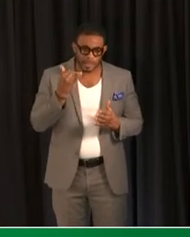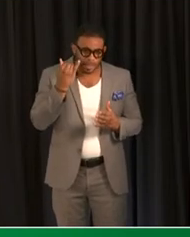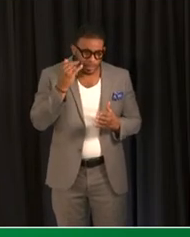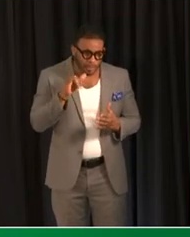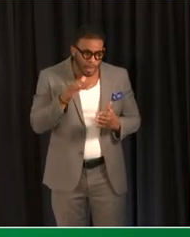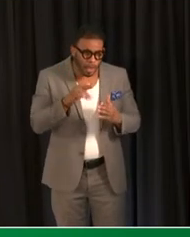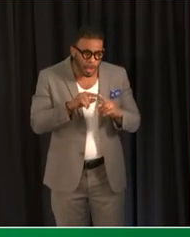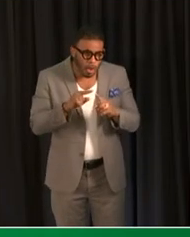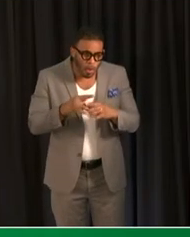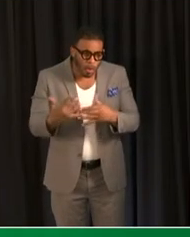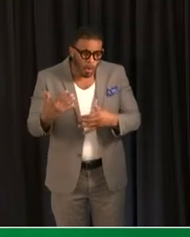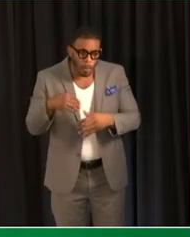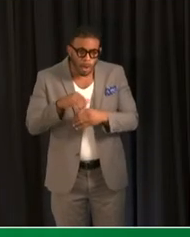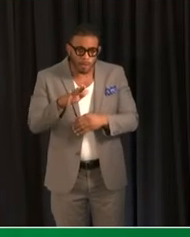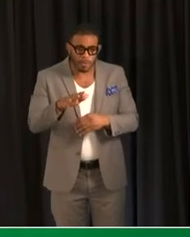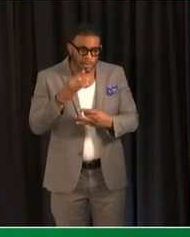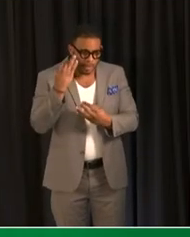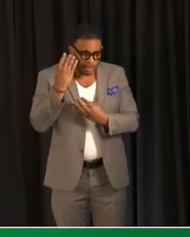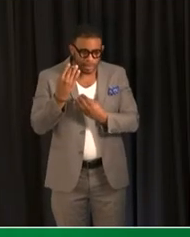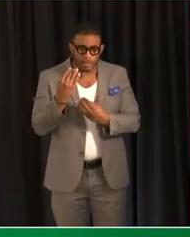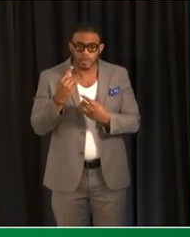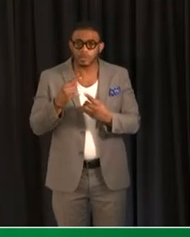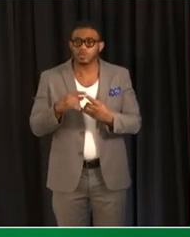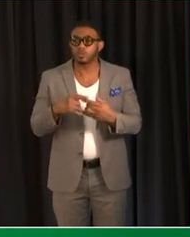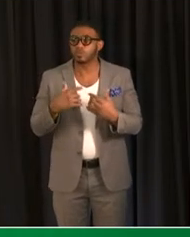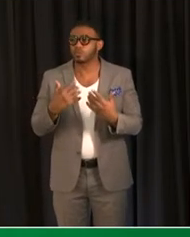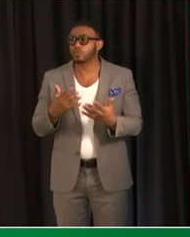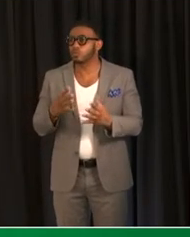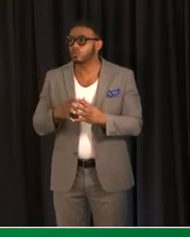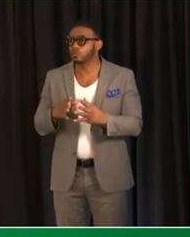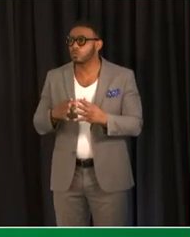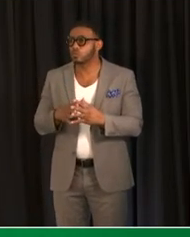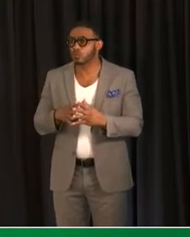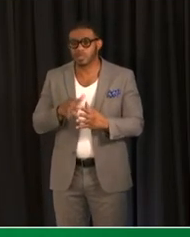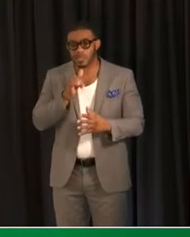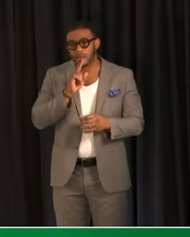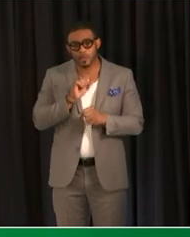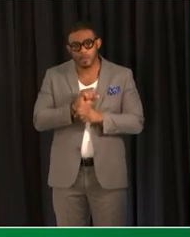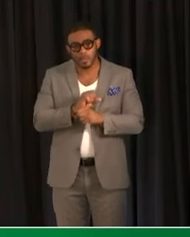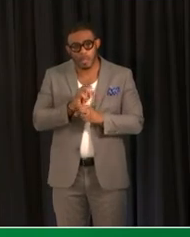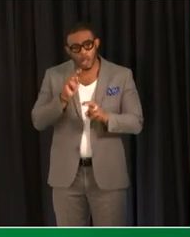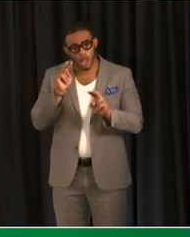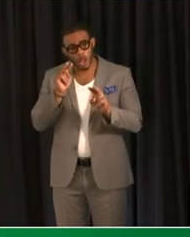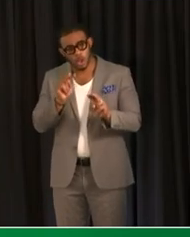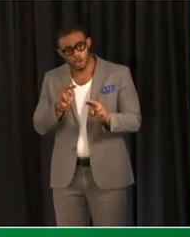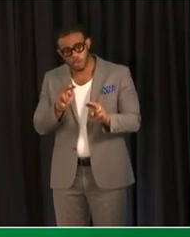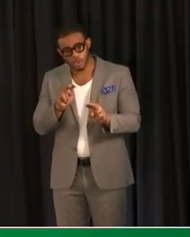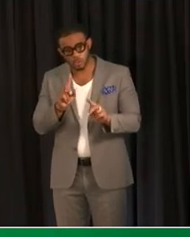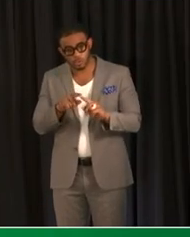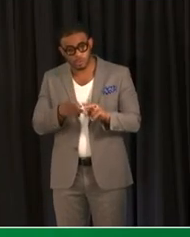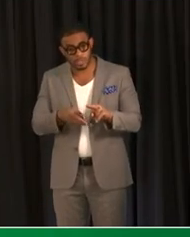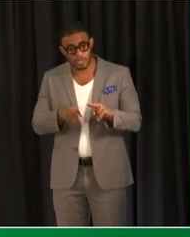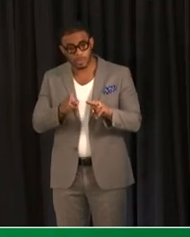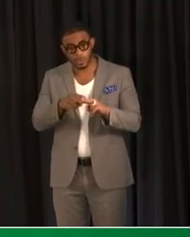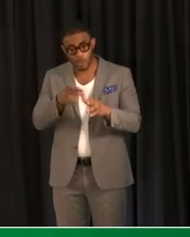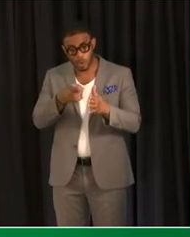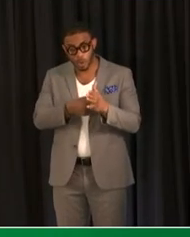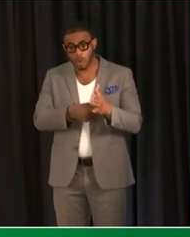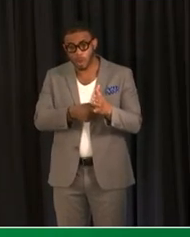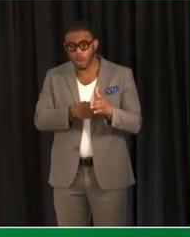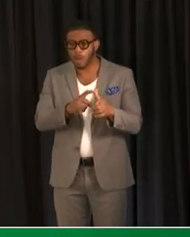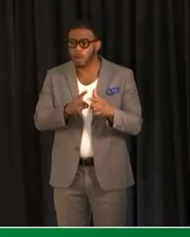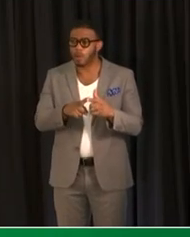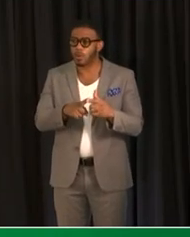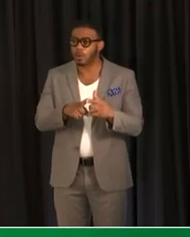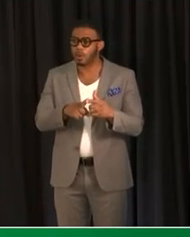it's also a part of your thinking to not necessarily look to increase